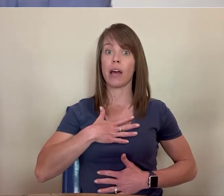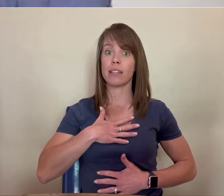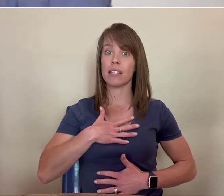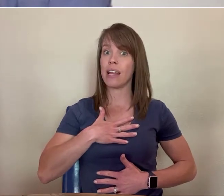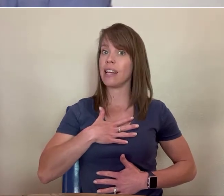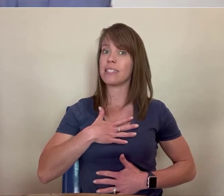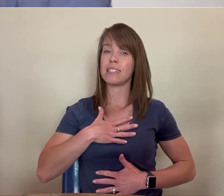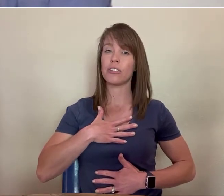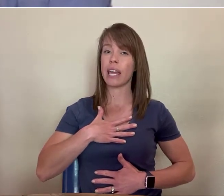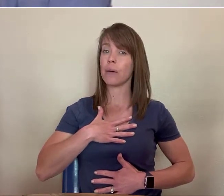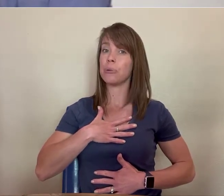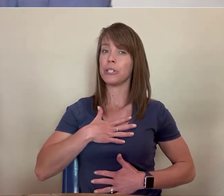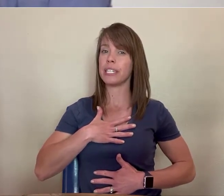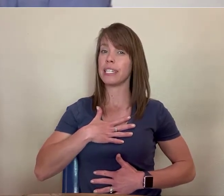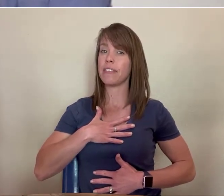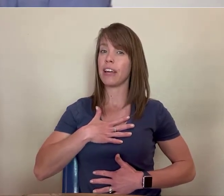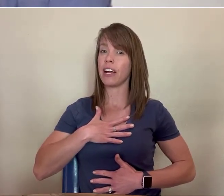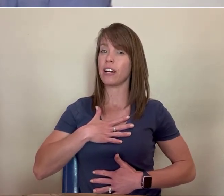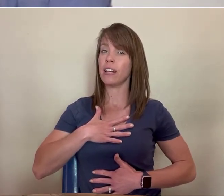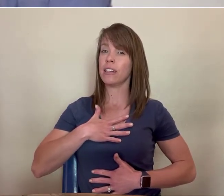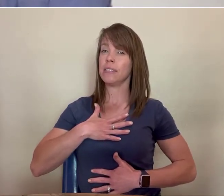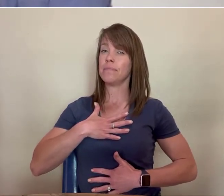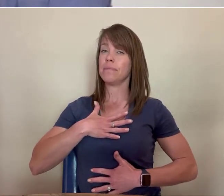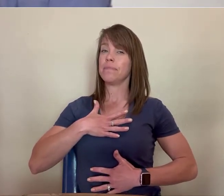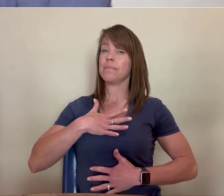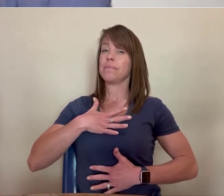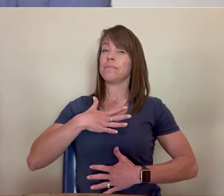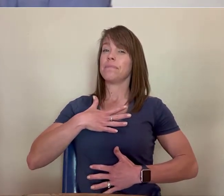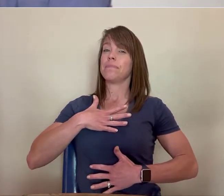deep breaths and yet still can't pull in enough air,